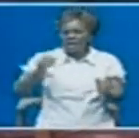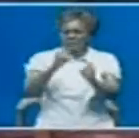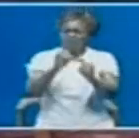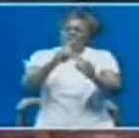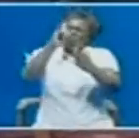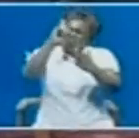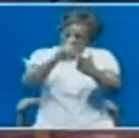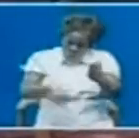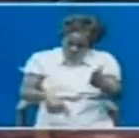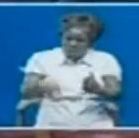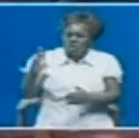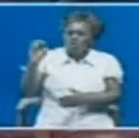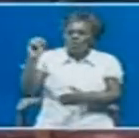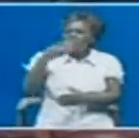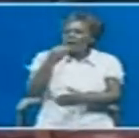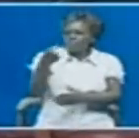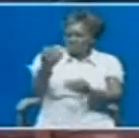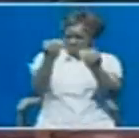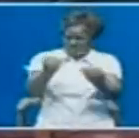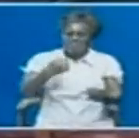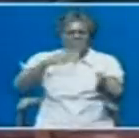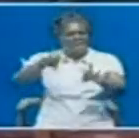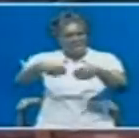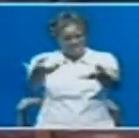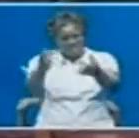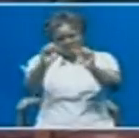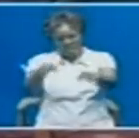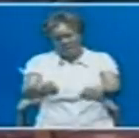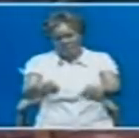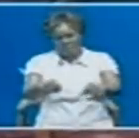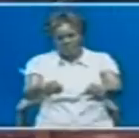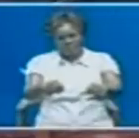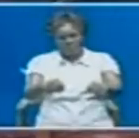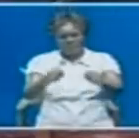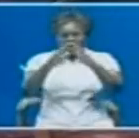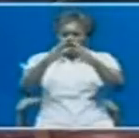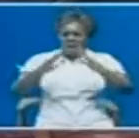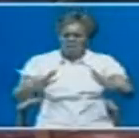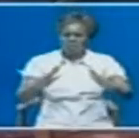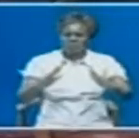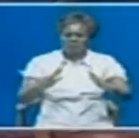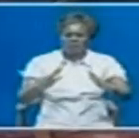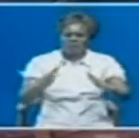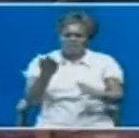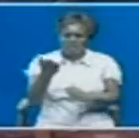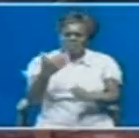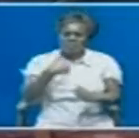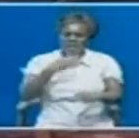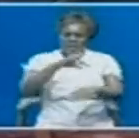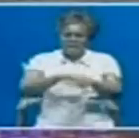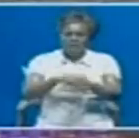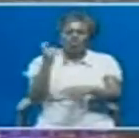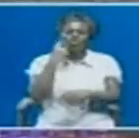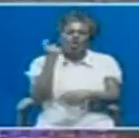whatever he needs, I will give. And just today I was in another shop where I get my clothes, called